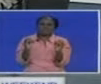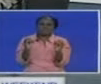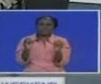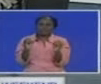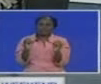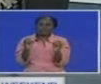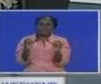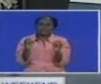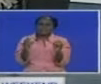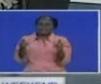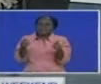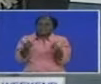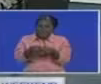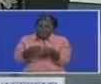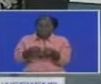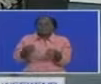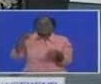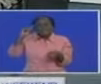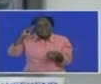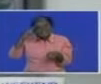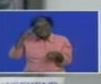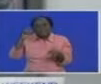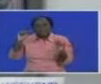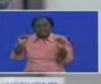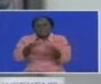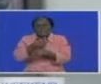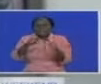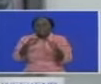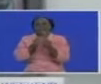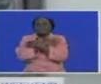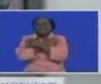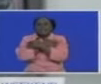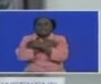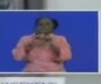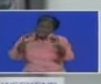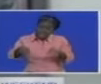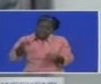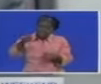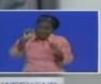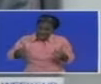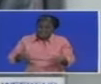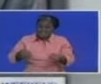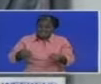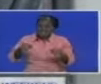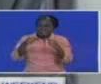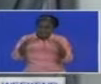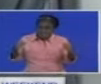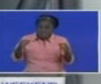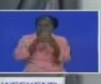now, we don't also have to think that we can't disagree with our friends. Mm-hmm. We can disagree with our friends. And we still